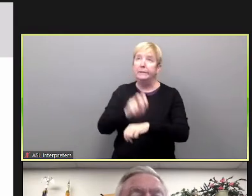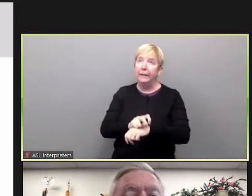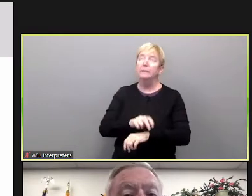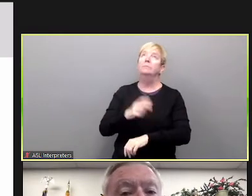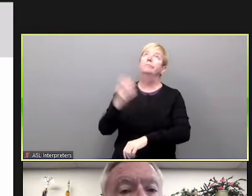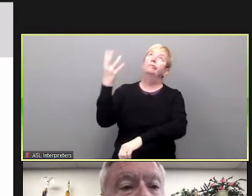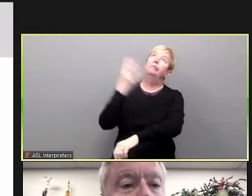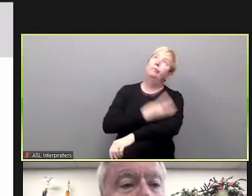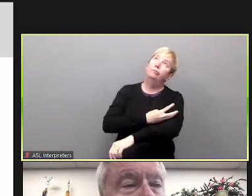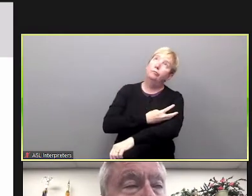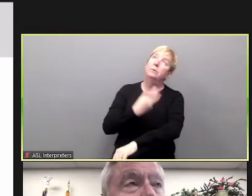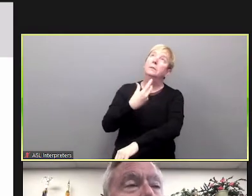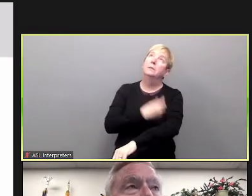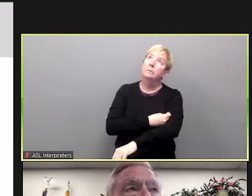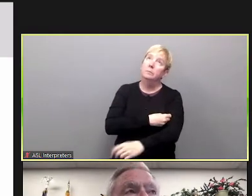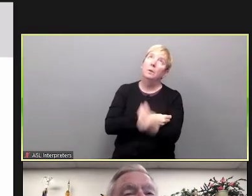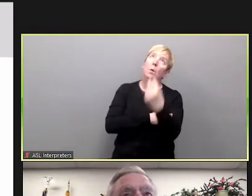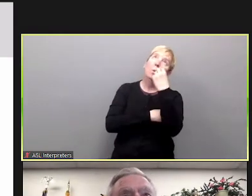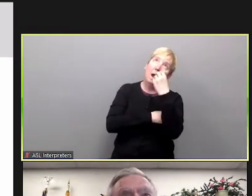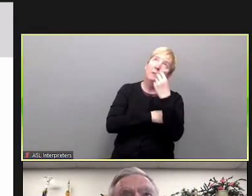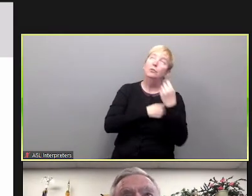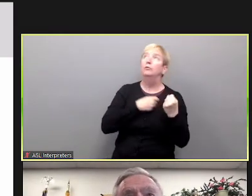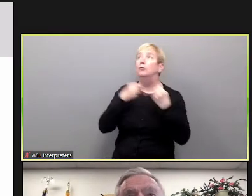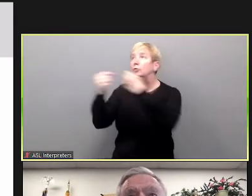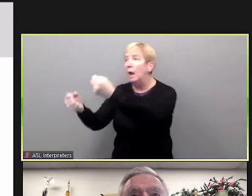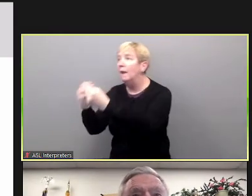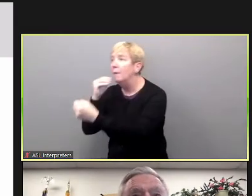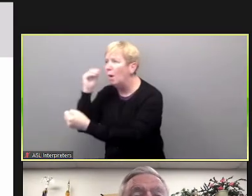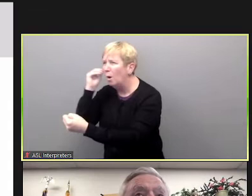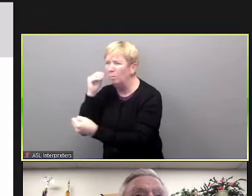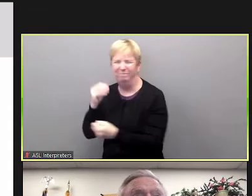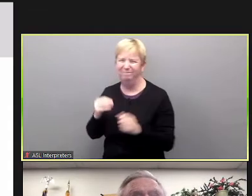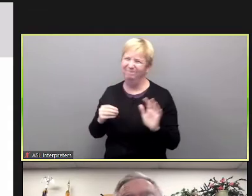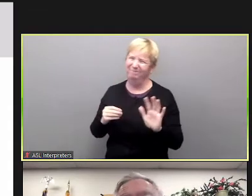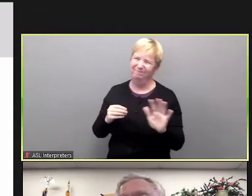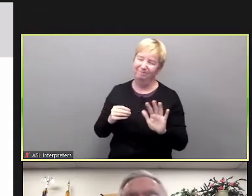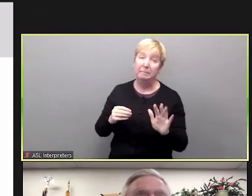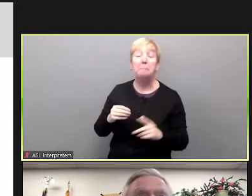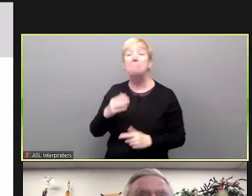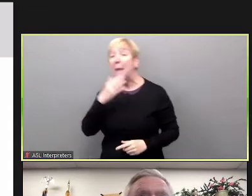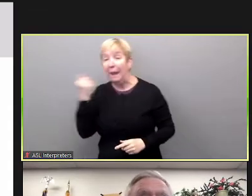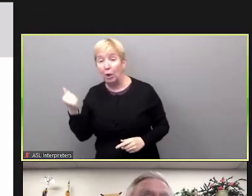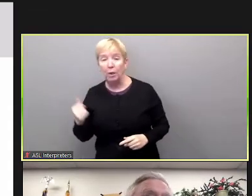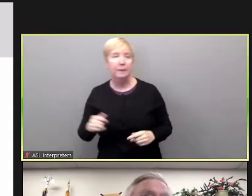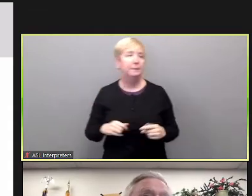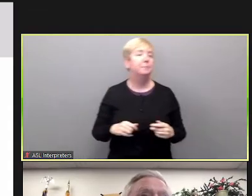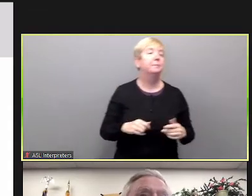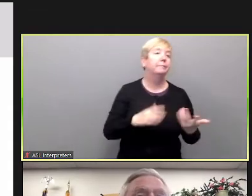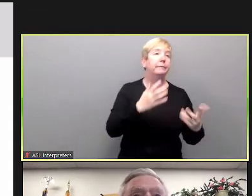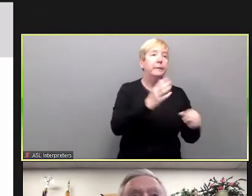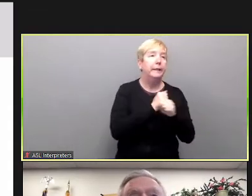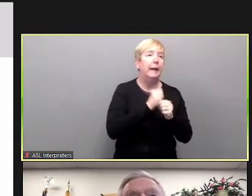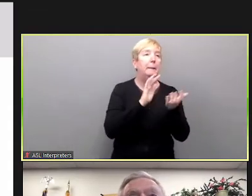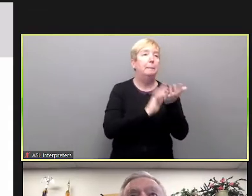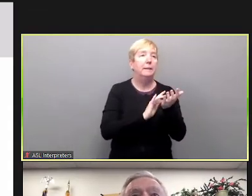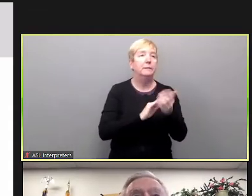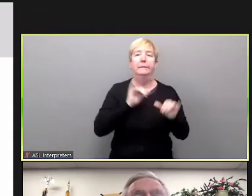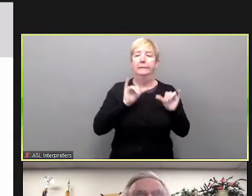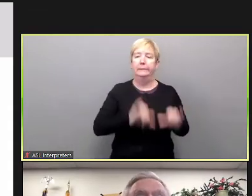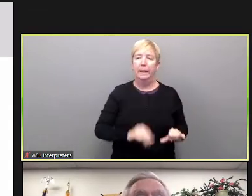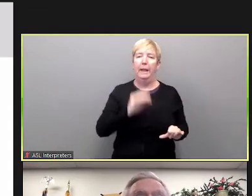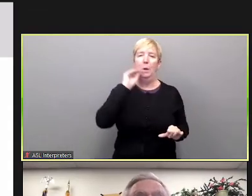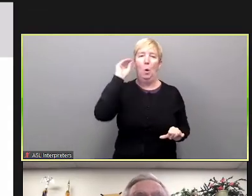to give oral treatment so you can have one of your kids or your spouse go to